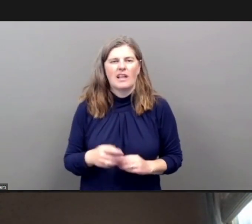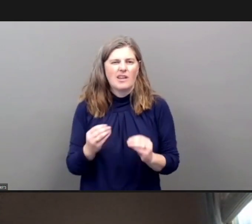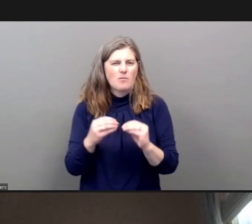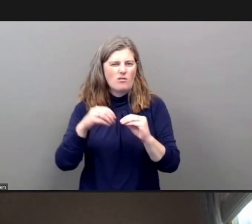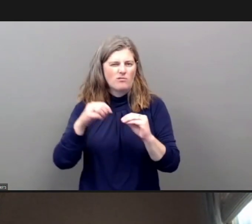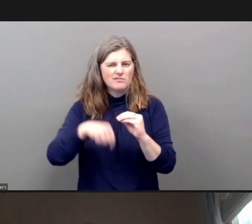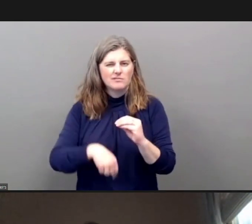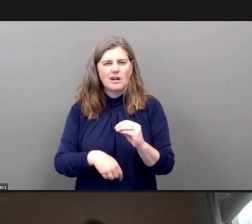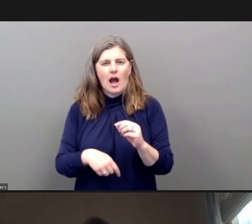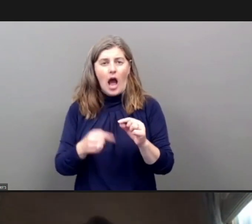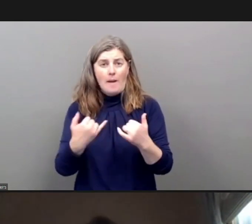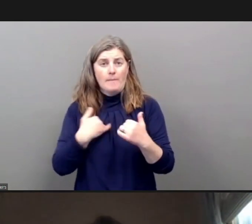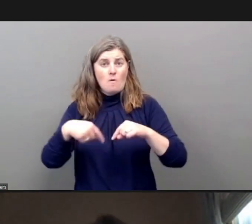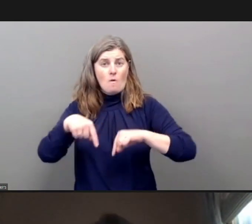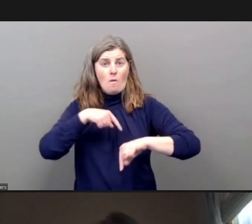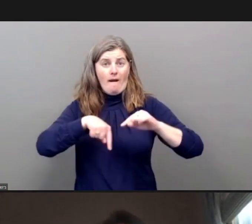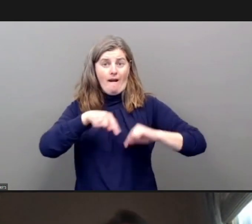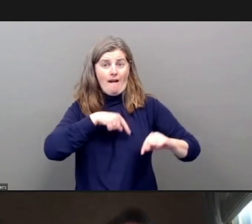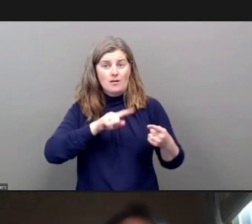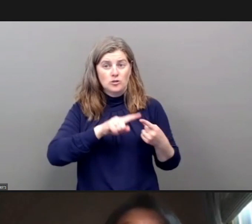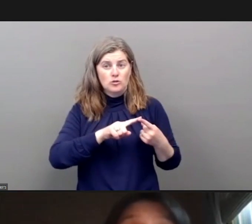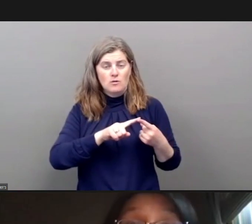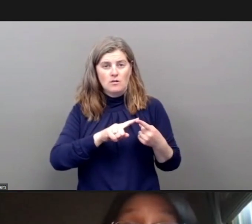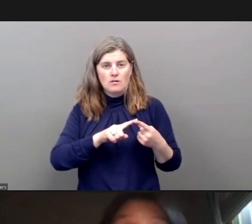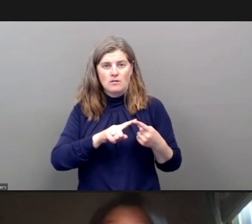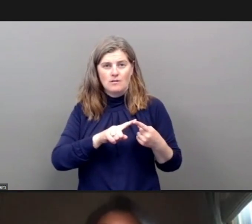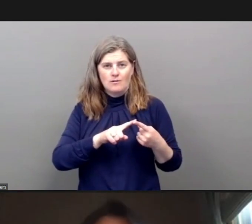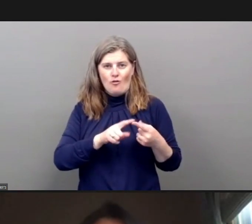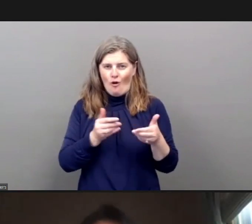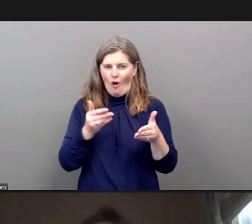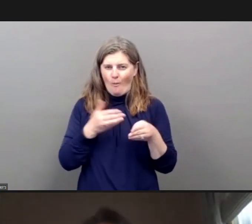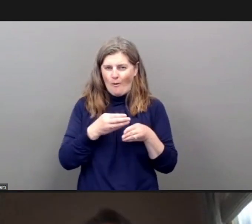I'm just going to go back to an almost complete